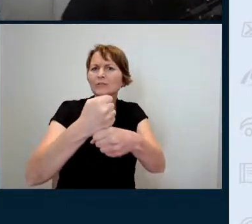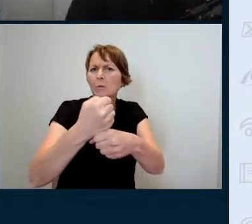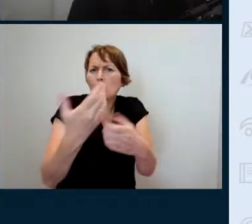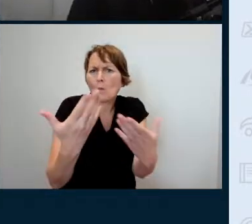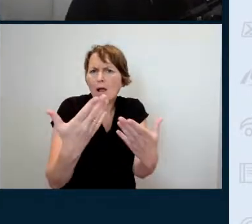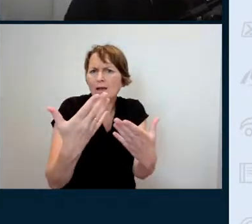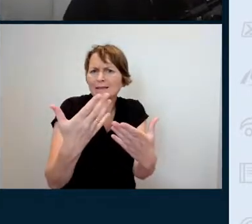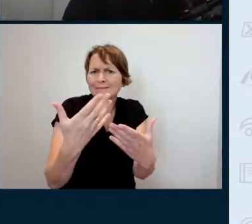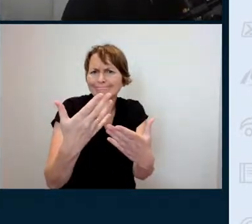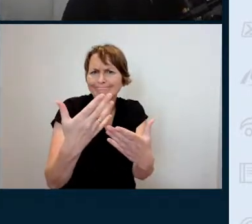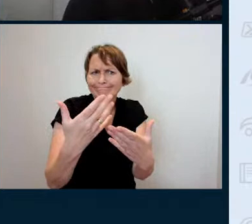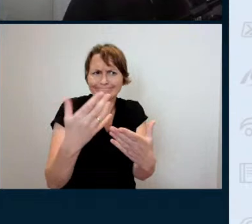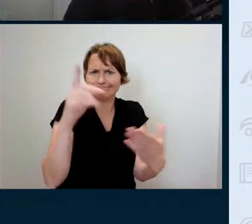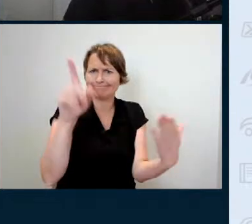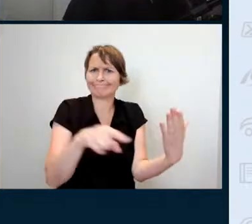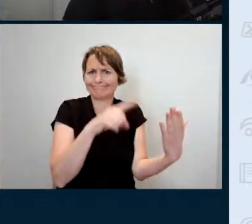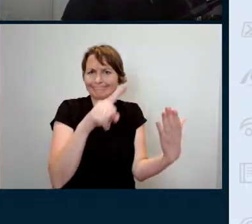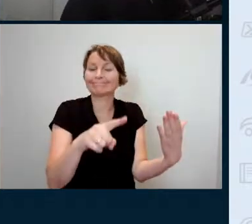And